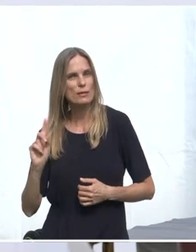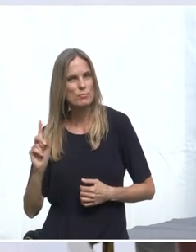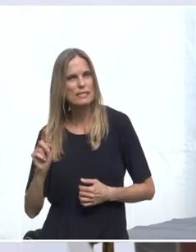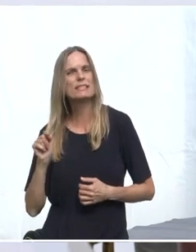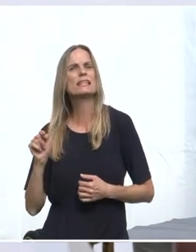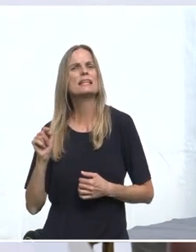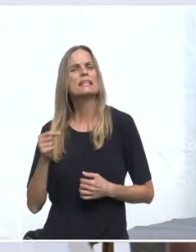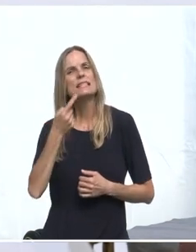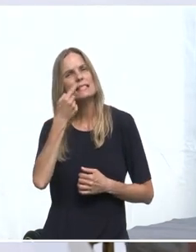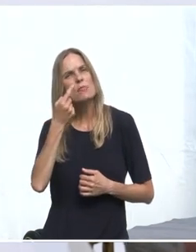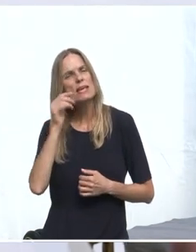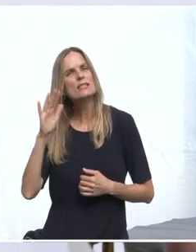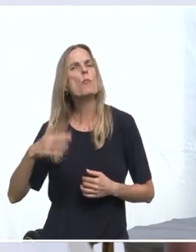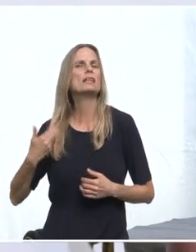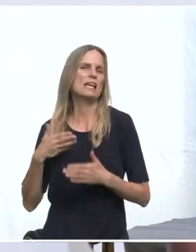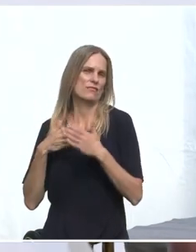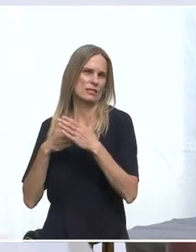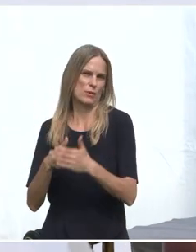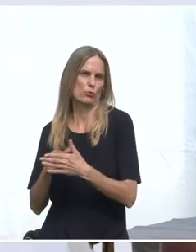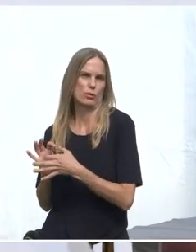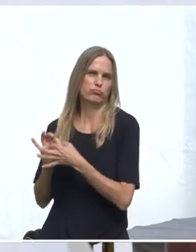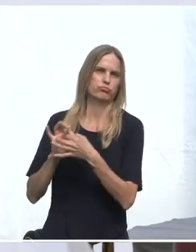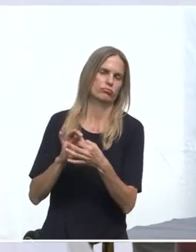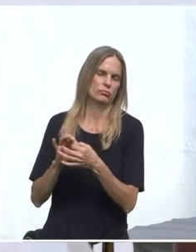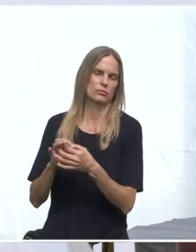hinders men from getting help. So